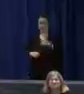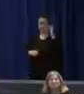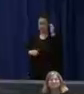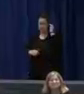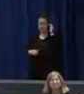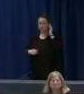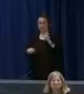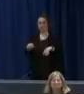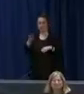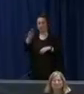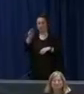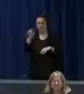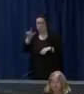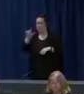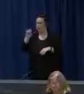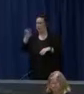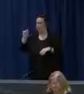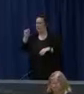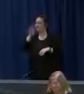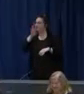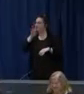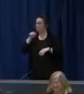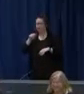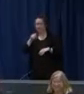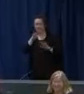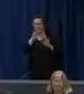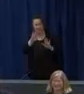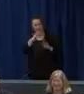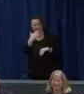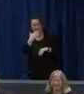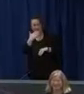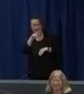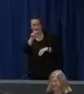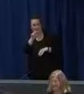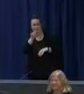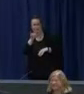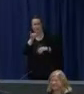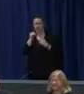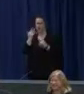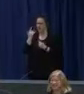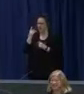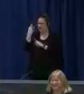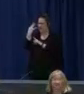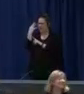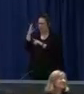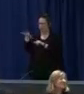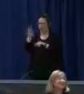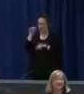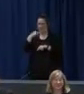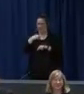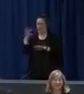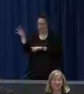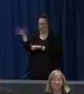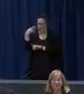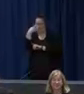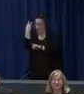Thank you, Susie. Give him a second to find me in the room here.